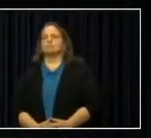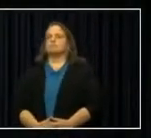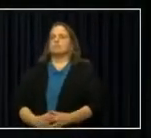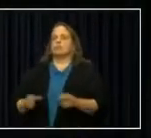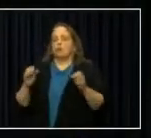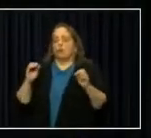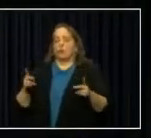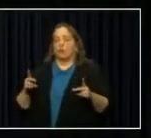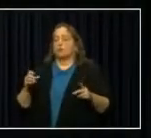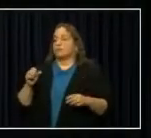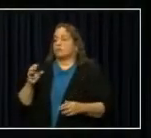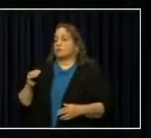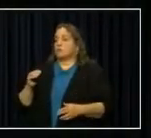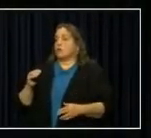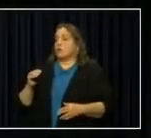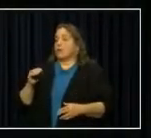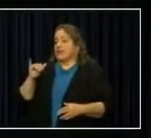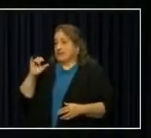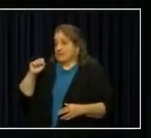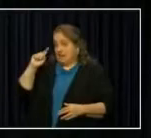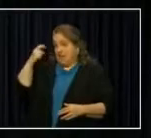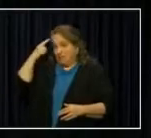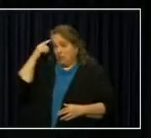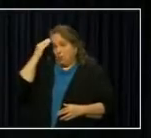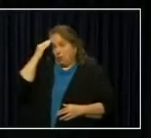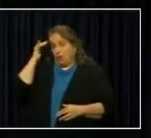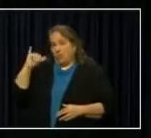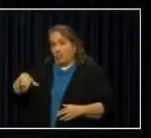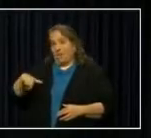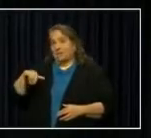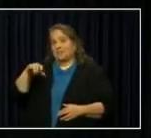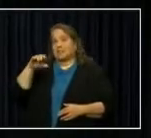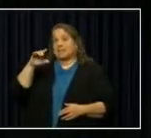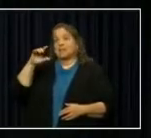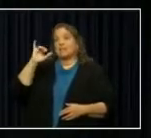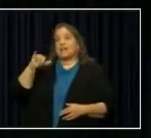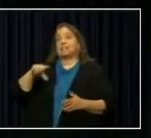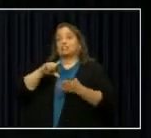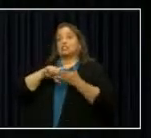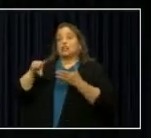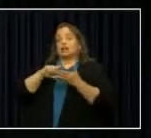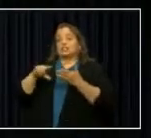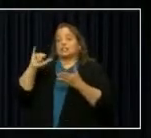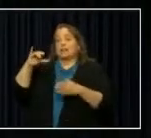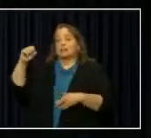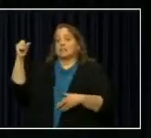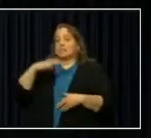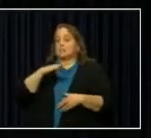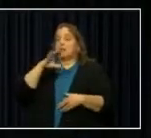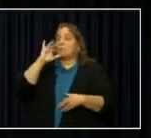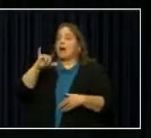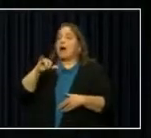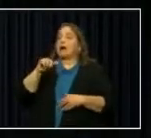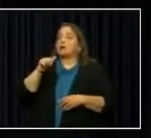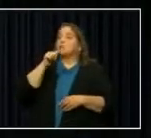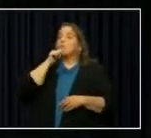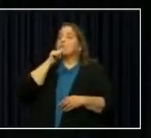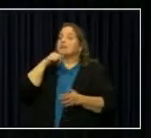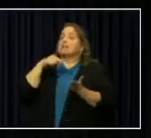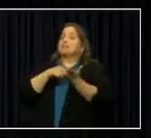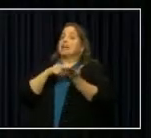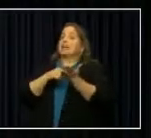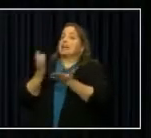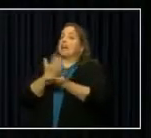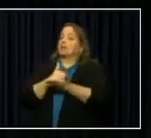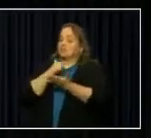All right. Is the governor aware that stimulus checks can be seized by private debt collectors, including banks, and thus not get to the people